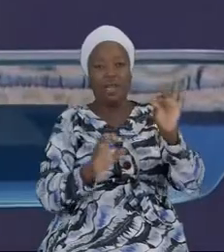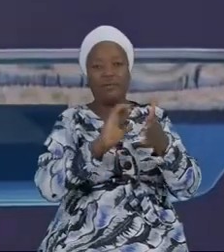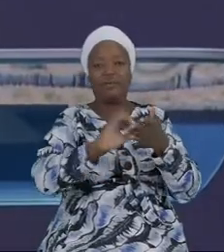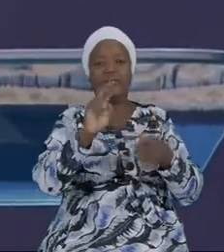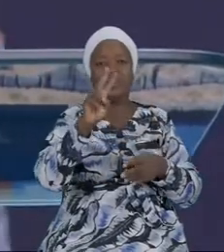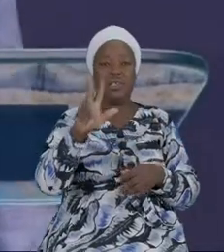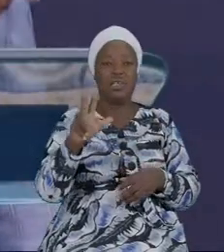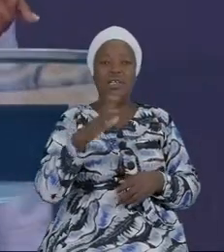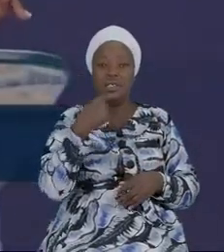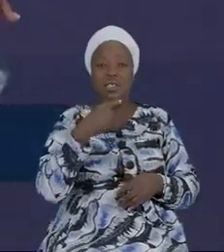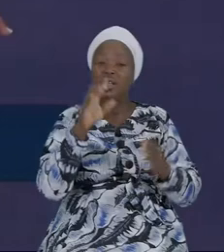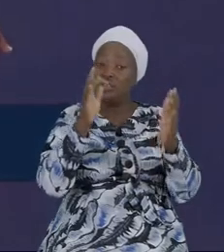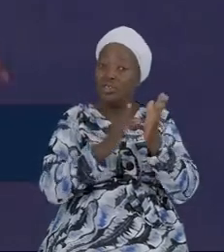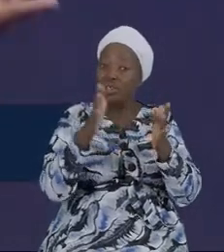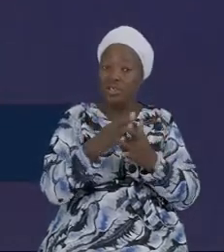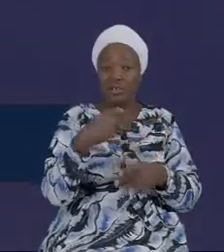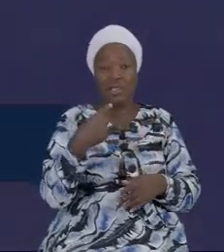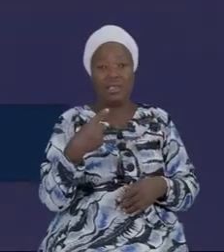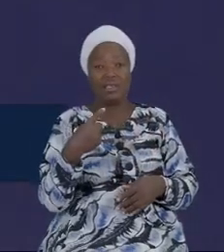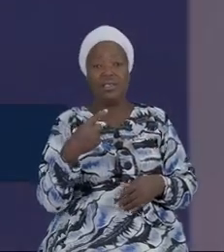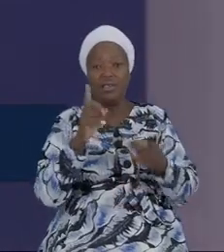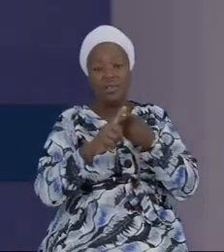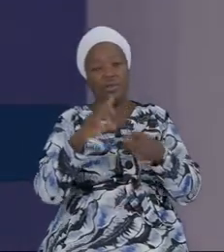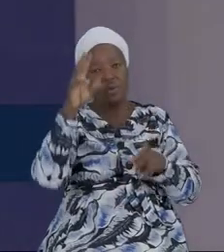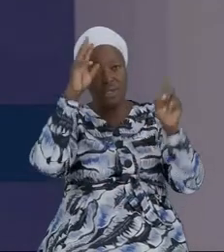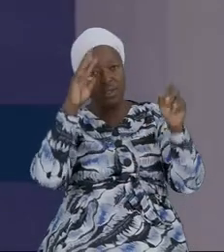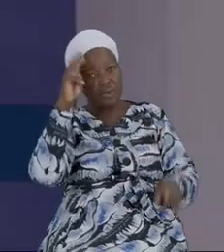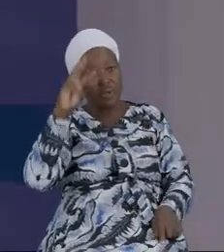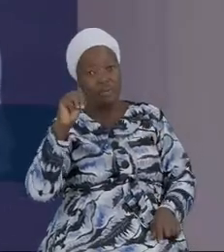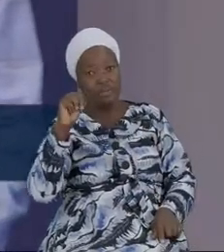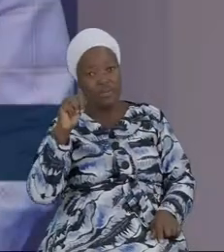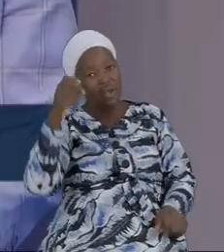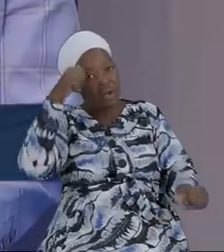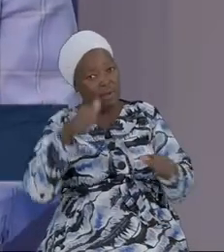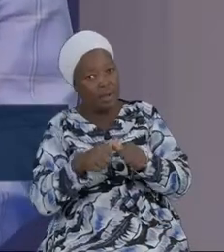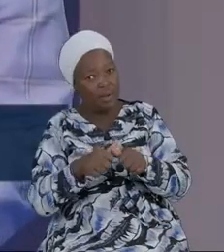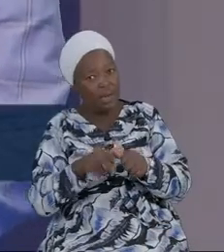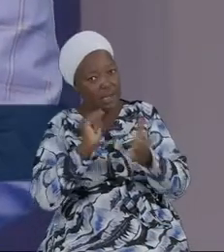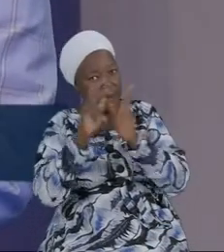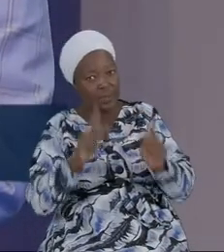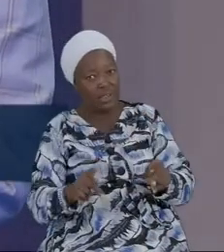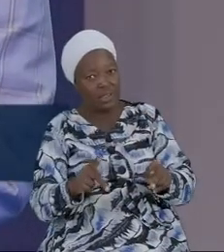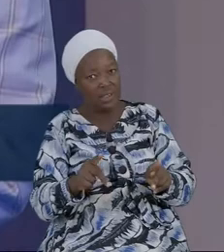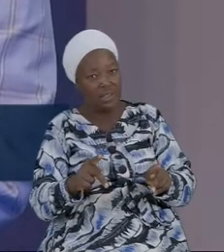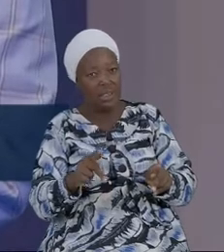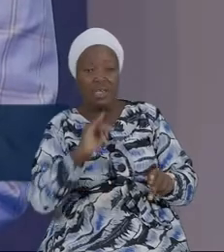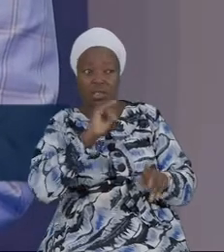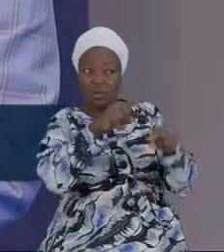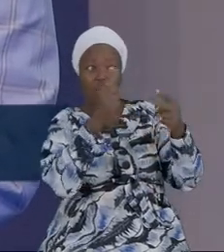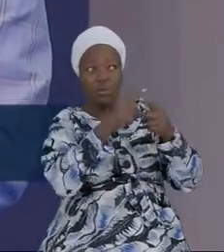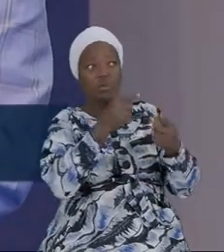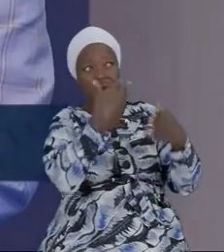It said, Jesus said unto him, remember, That person already is gone to